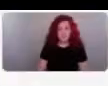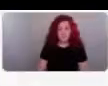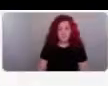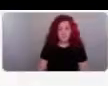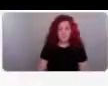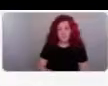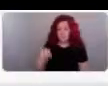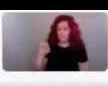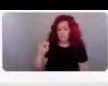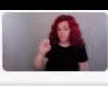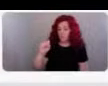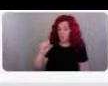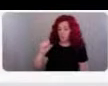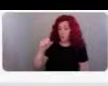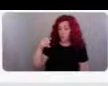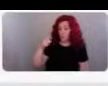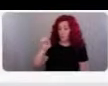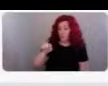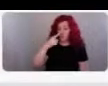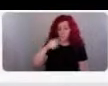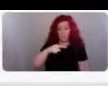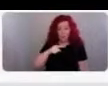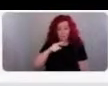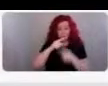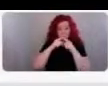miss lopez can you unmute yourself